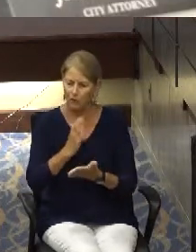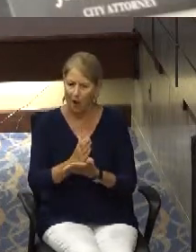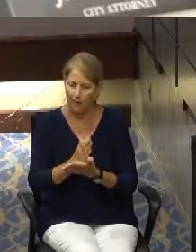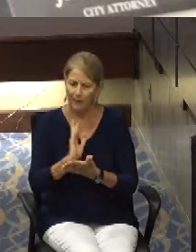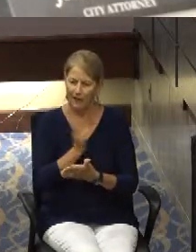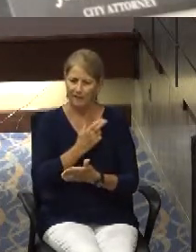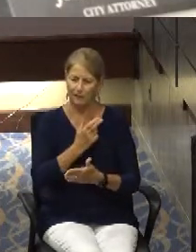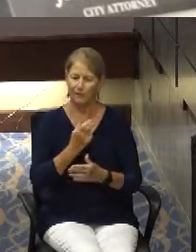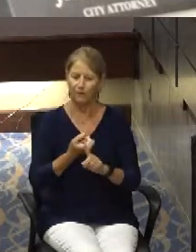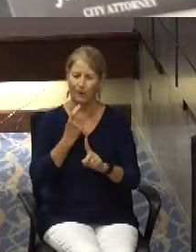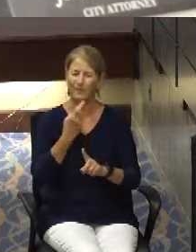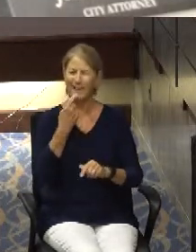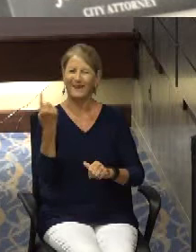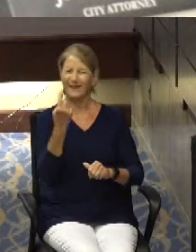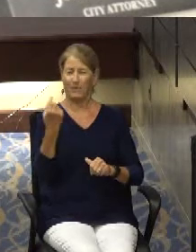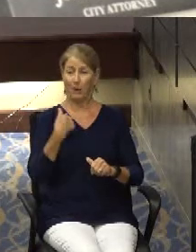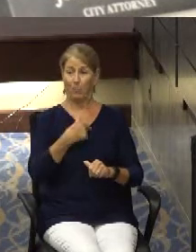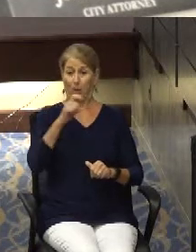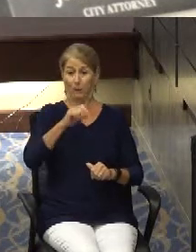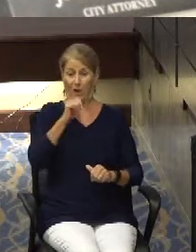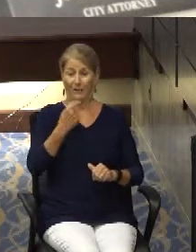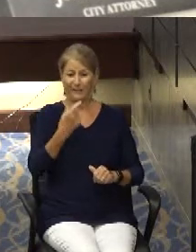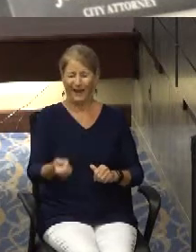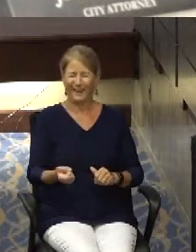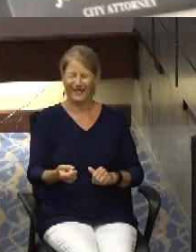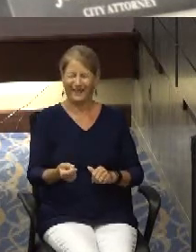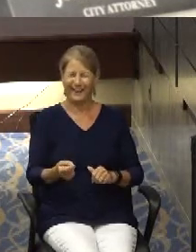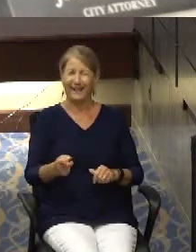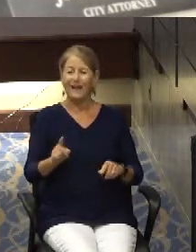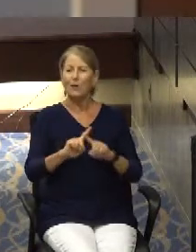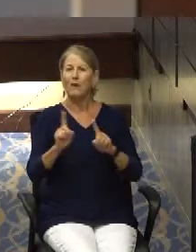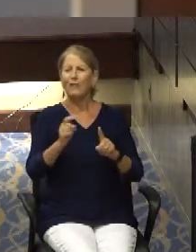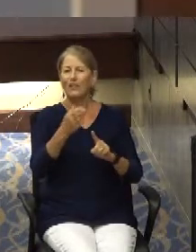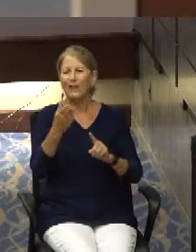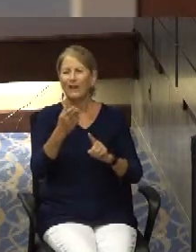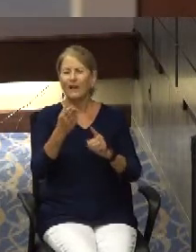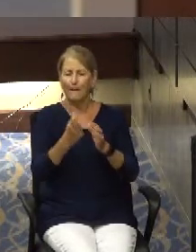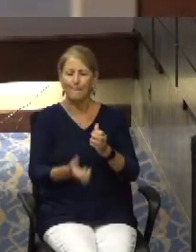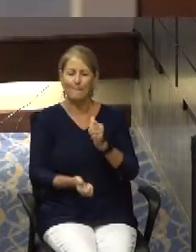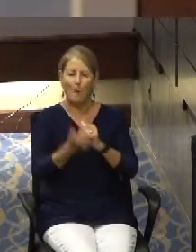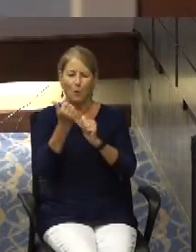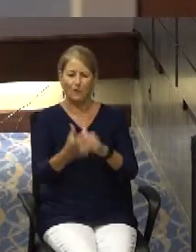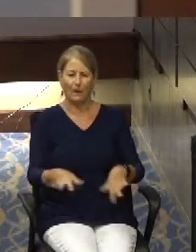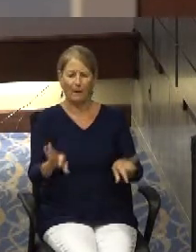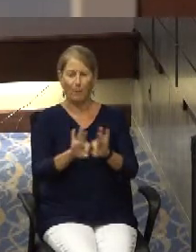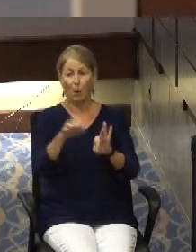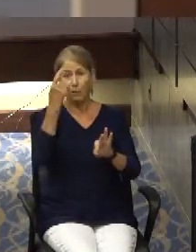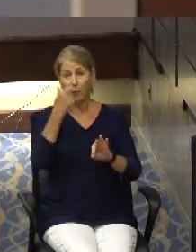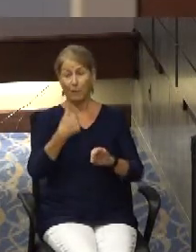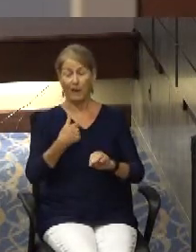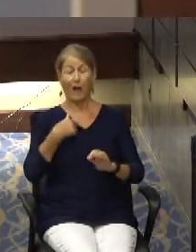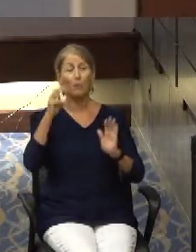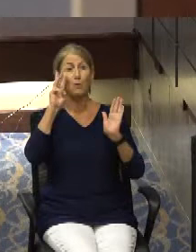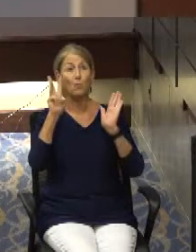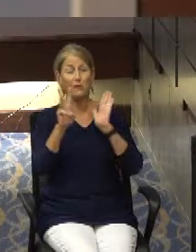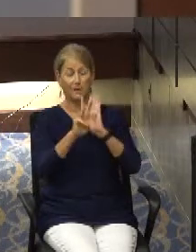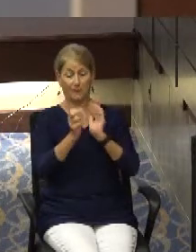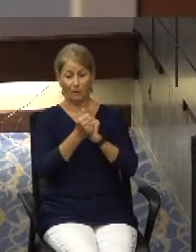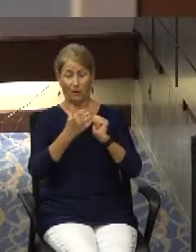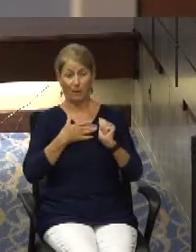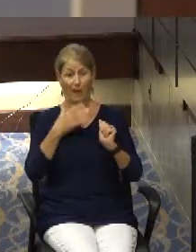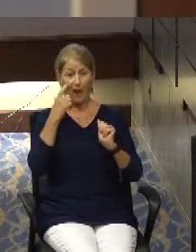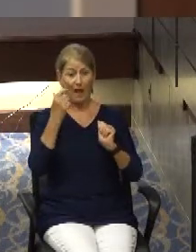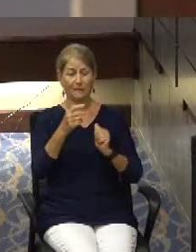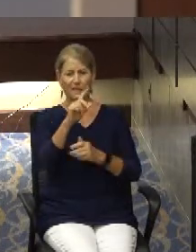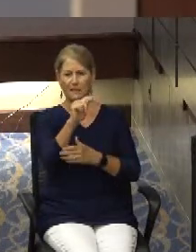something that we shouldn't. But the thing that was most important to me, I witnessed with my own eyes. We were at TML